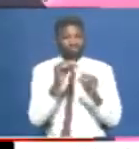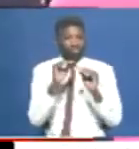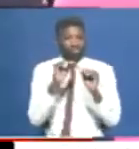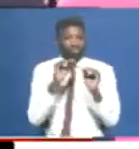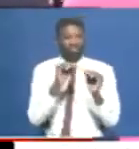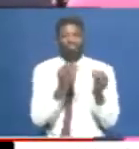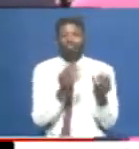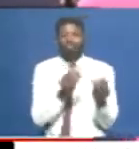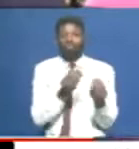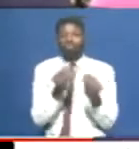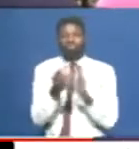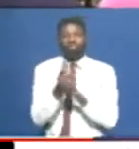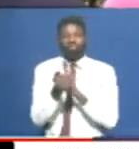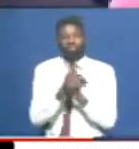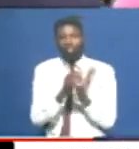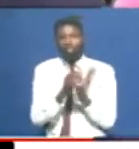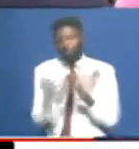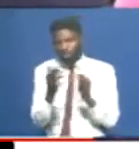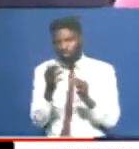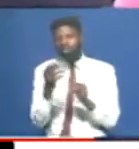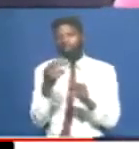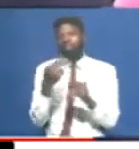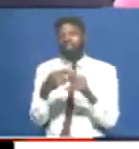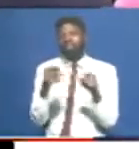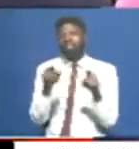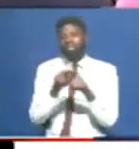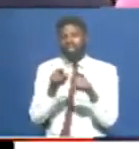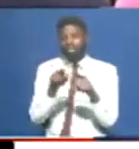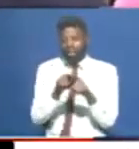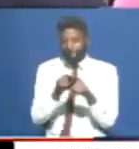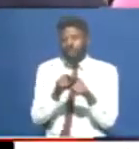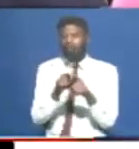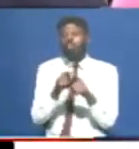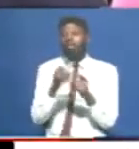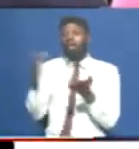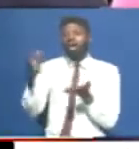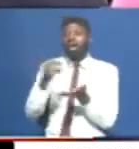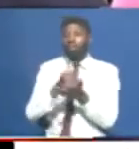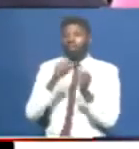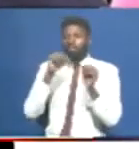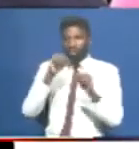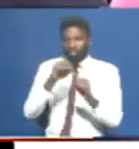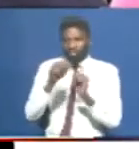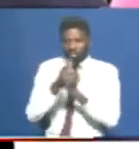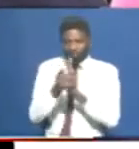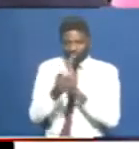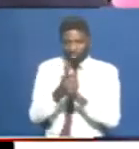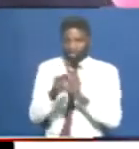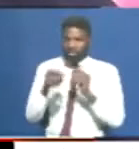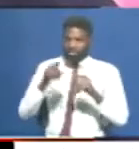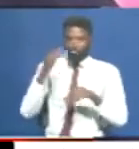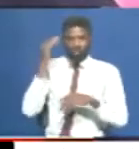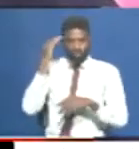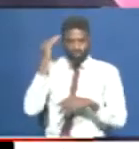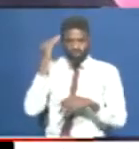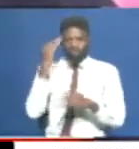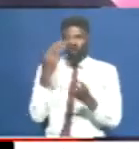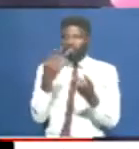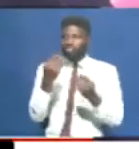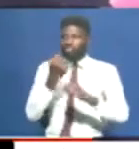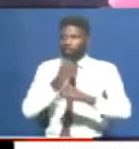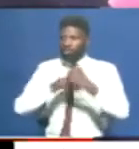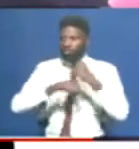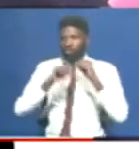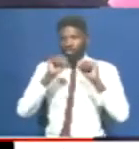to, we also call them employability skills. They need to have the practical components, yes. Then there will also be an assessment